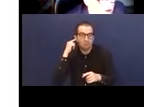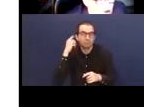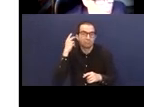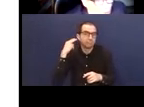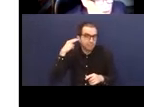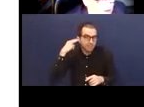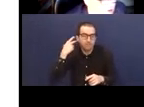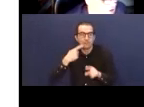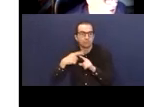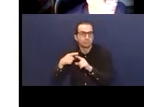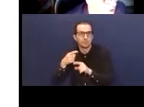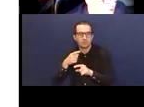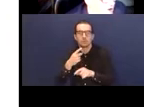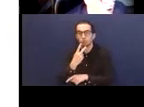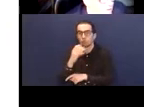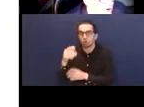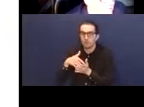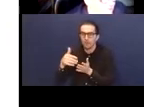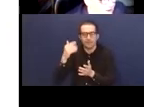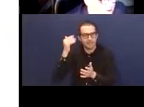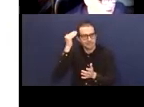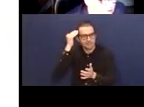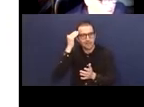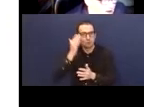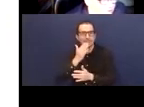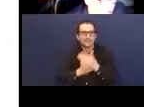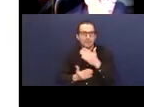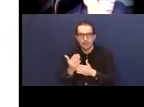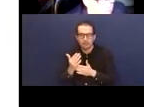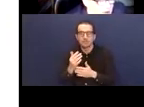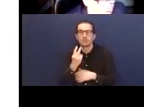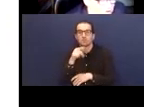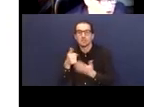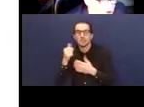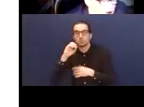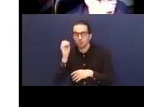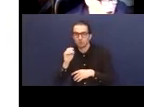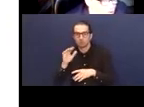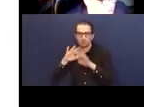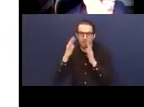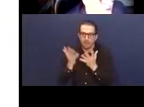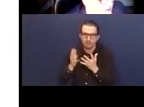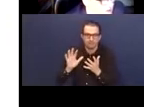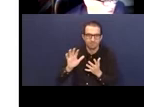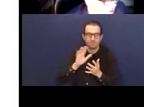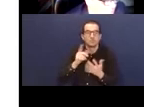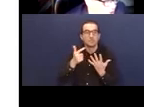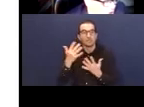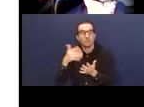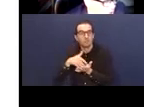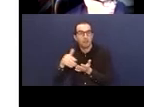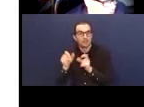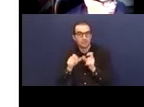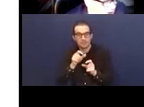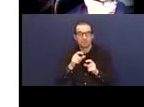average, but one thing is certain, that the number affected by any form of impairment represents a significant part of